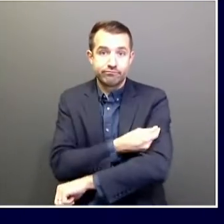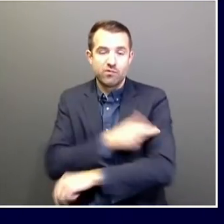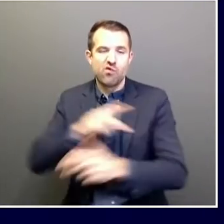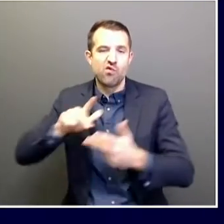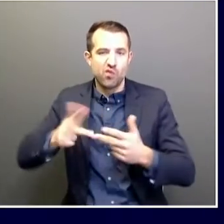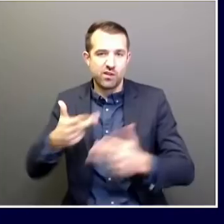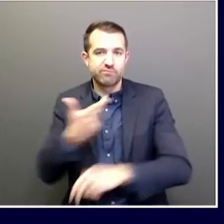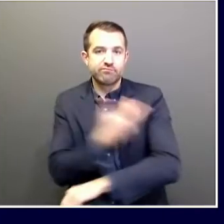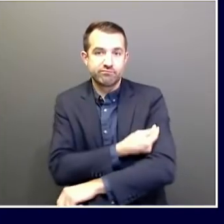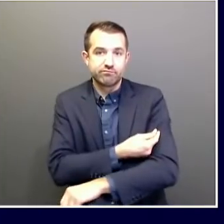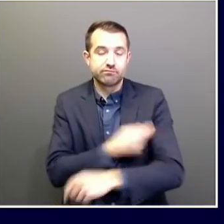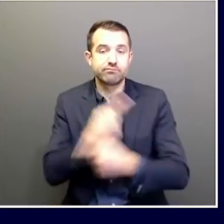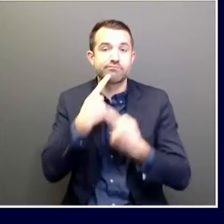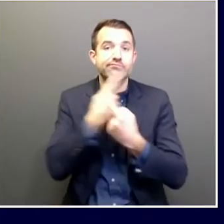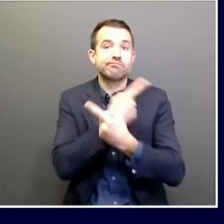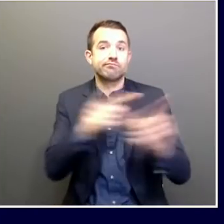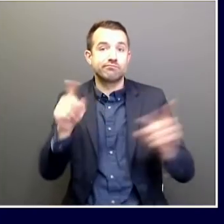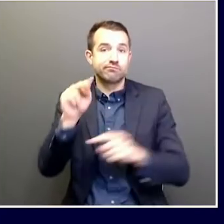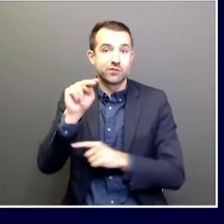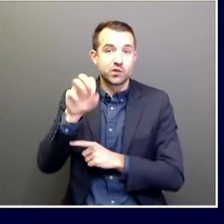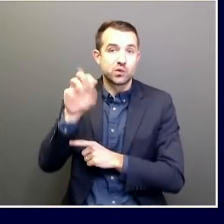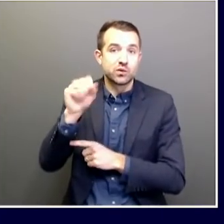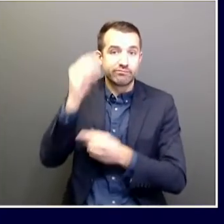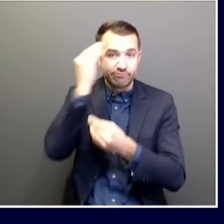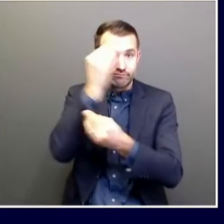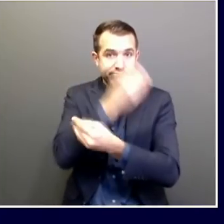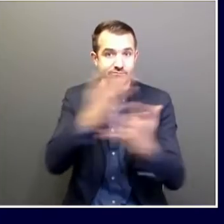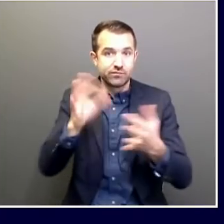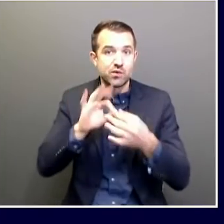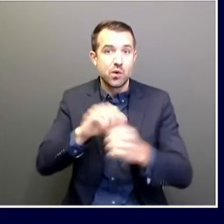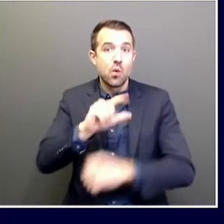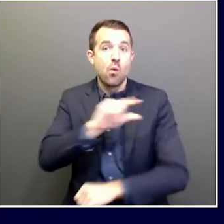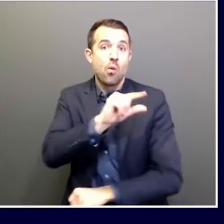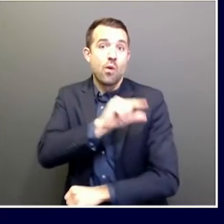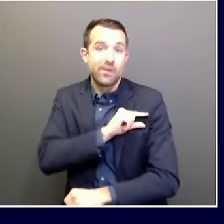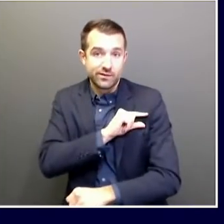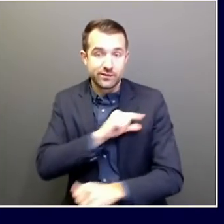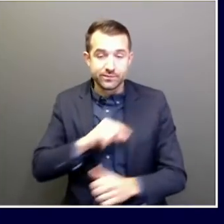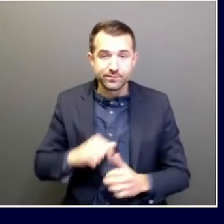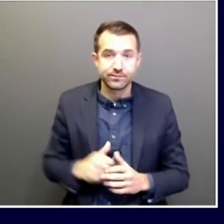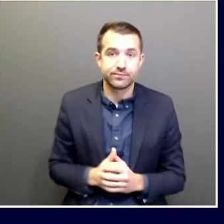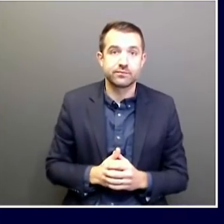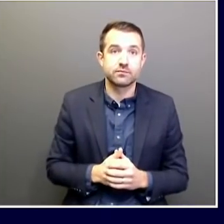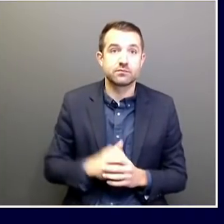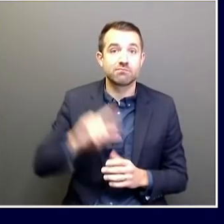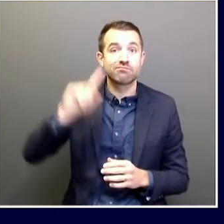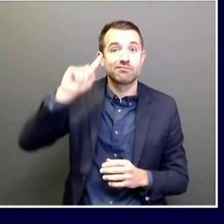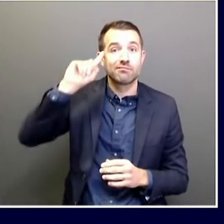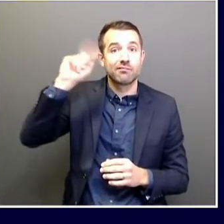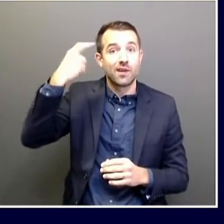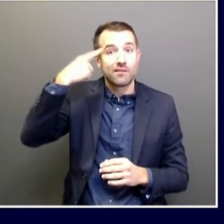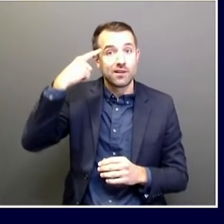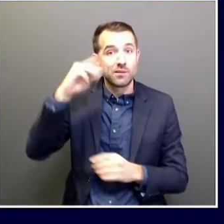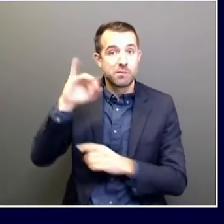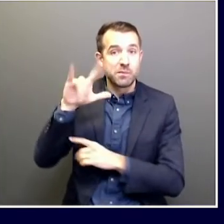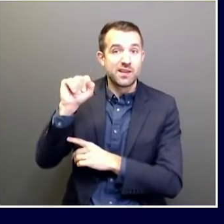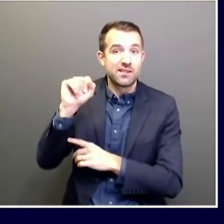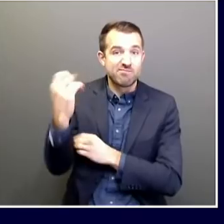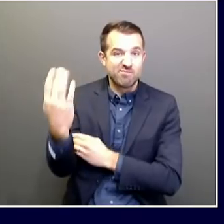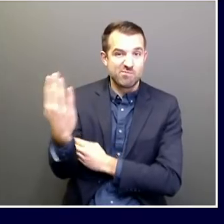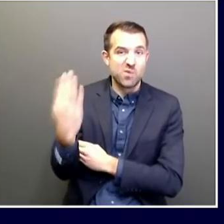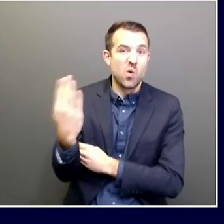booster shots. Governor Mills announced earlier today that effective immediately, all